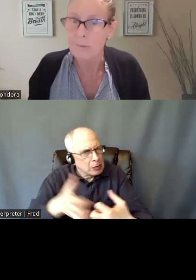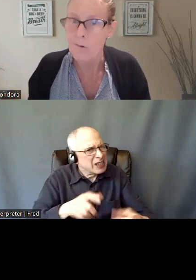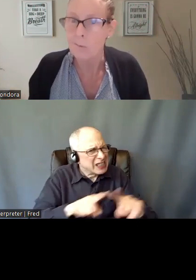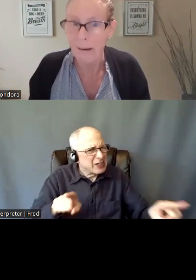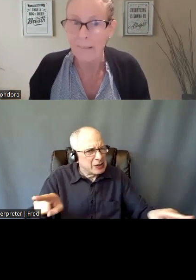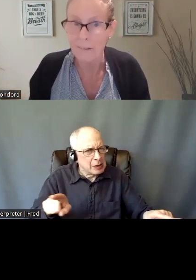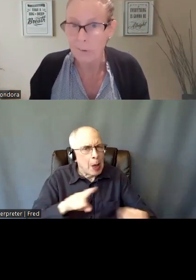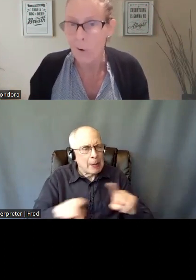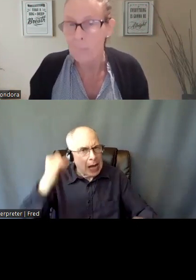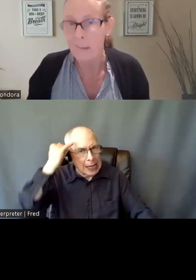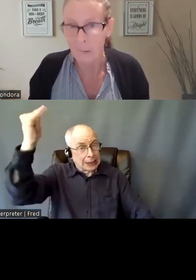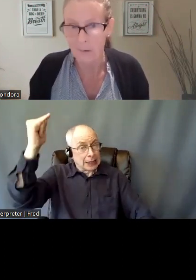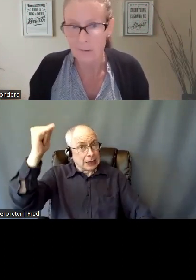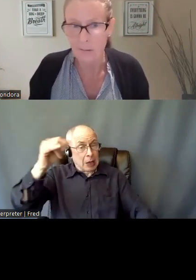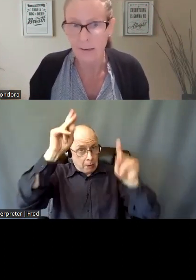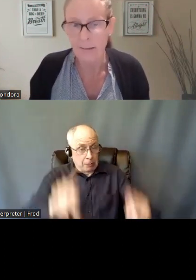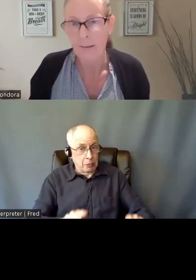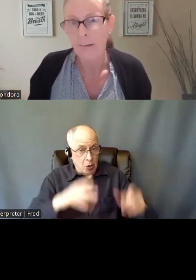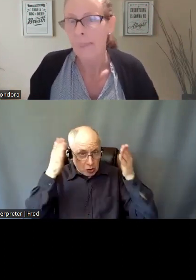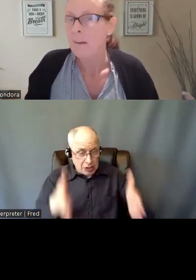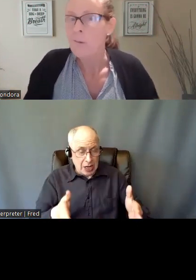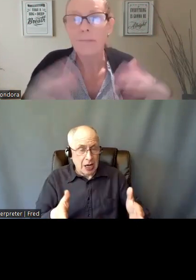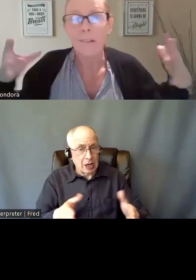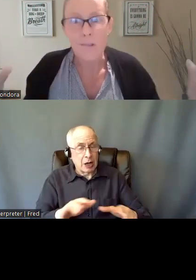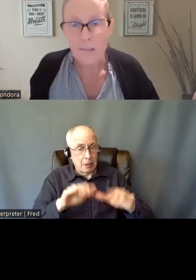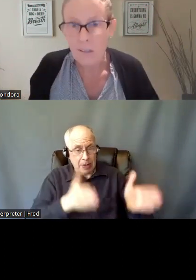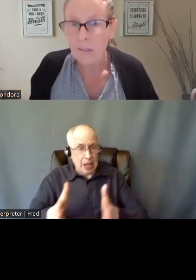is a universal right for all people, okay?